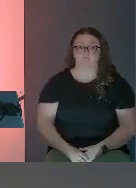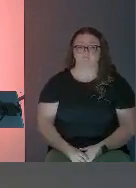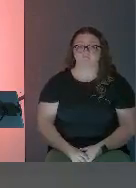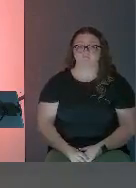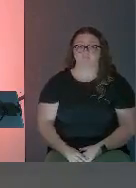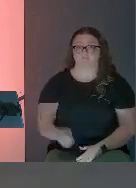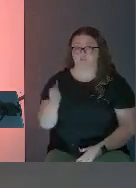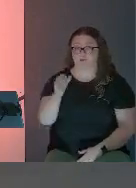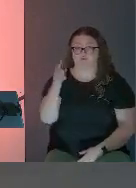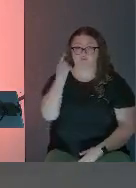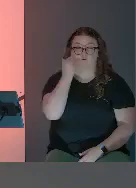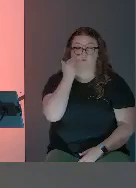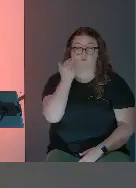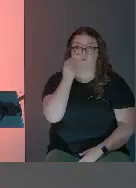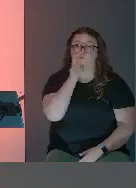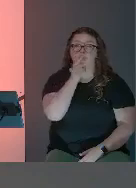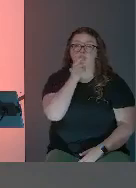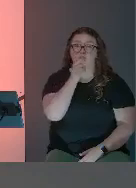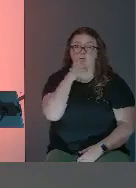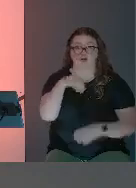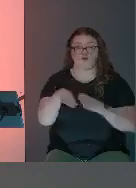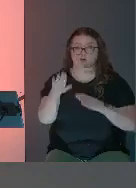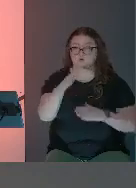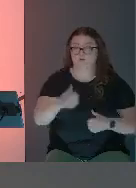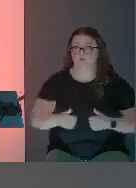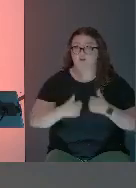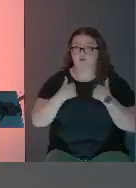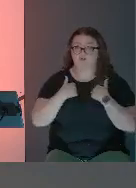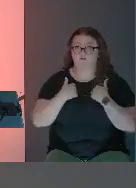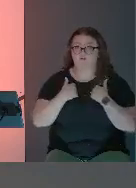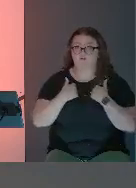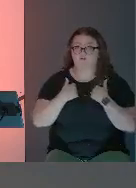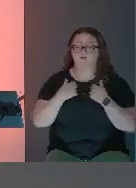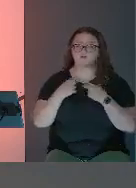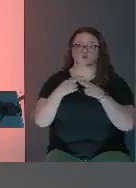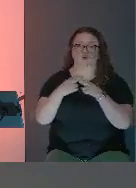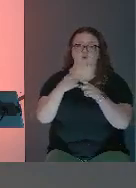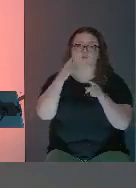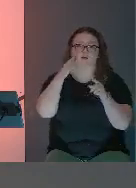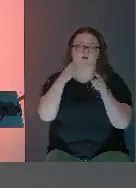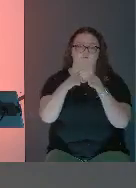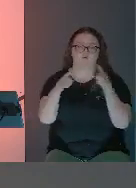Anybody know who that is in your life? Yeah, he's called your adversary.